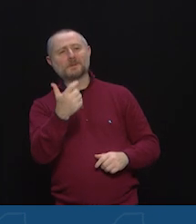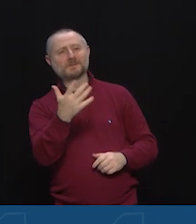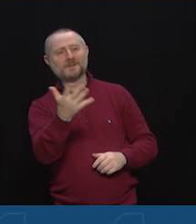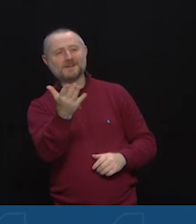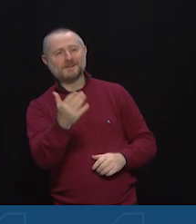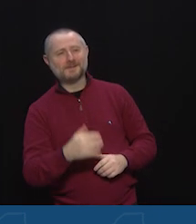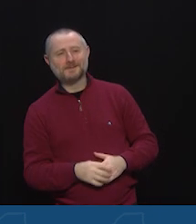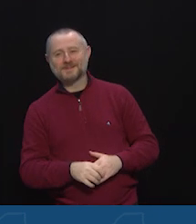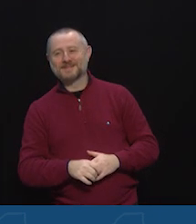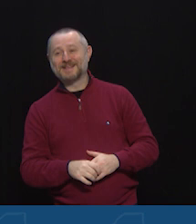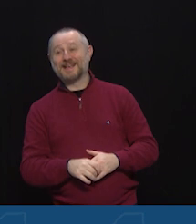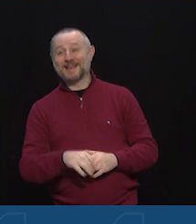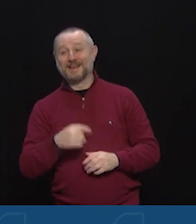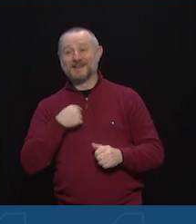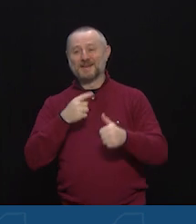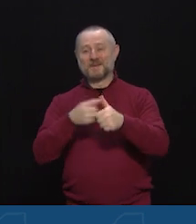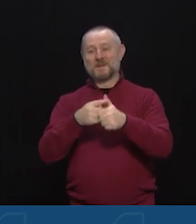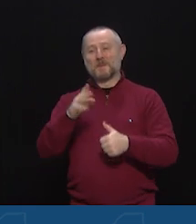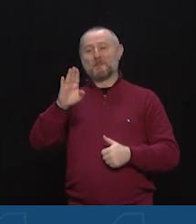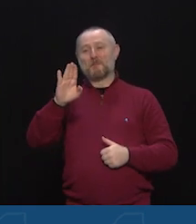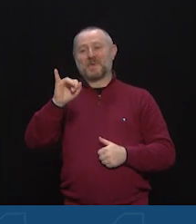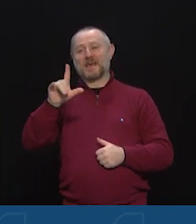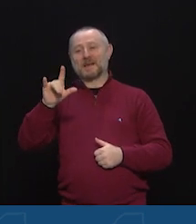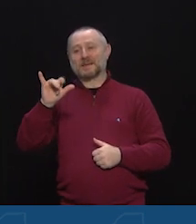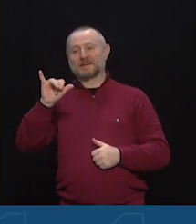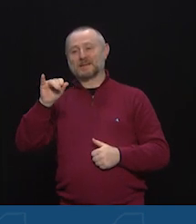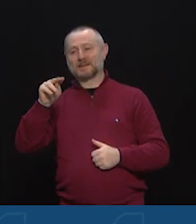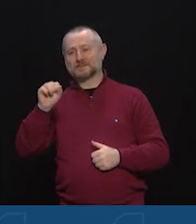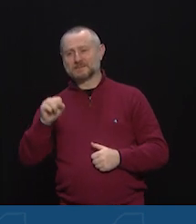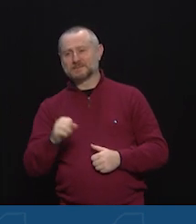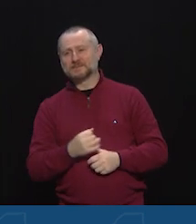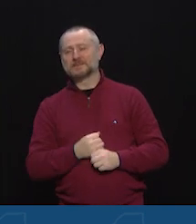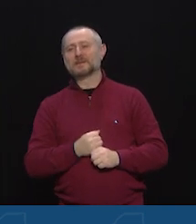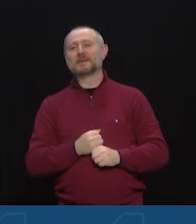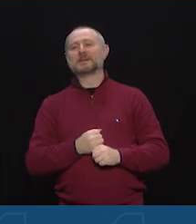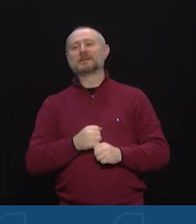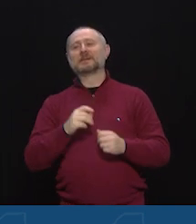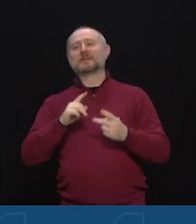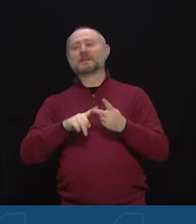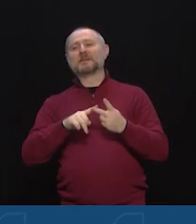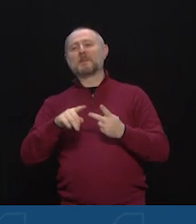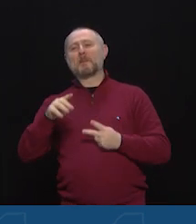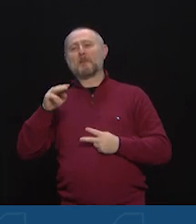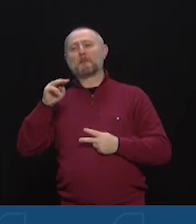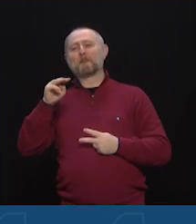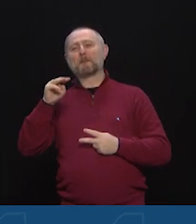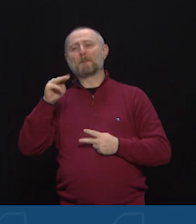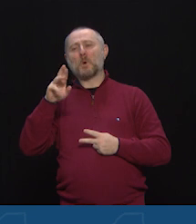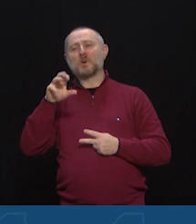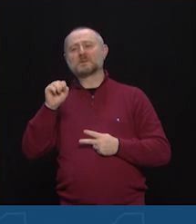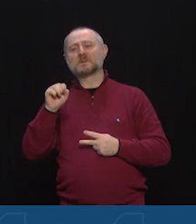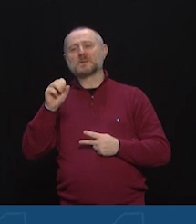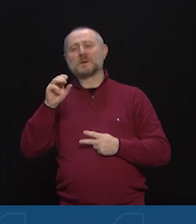I like Billions. I'm watching Billions these days. I always like Mrs. Maisel. I'm trying to wait for that one to start up.